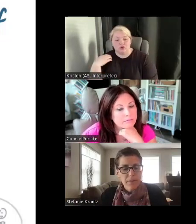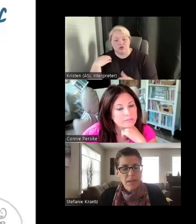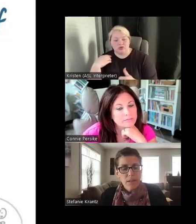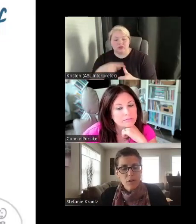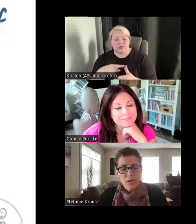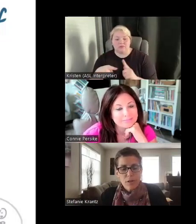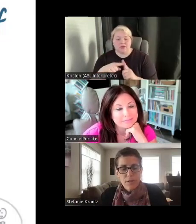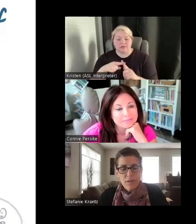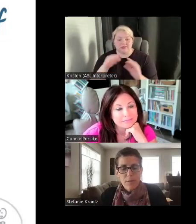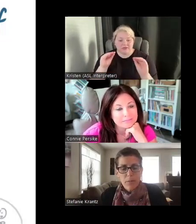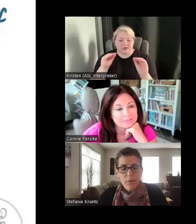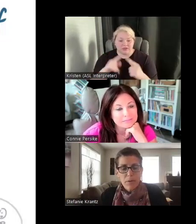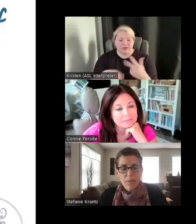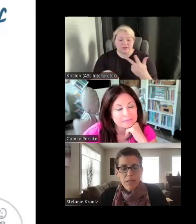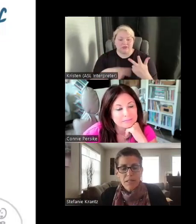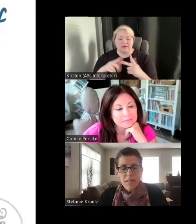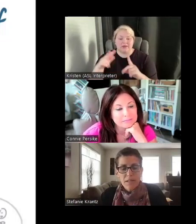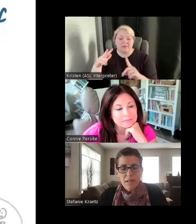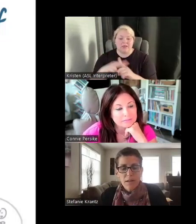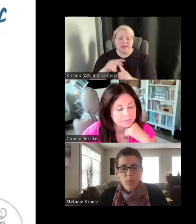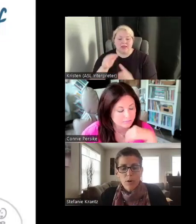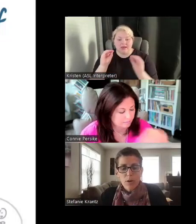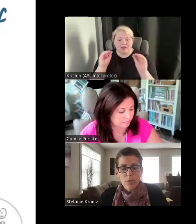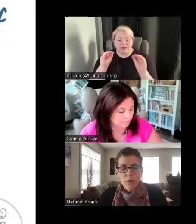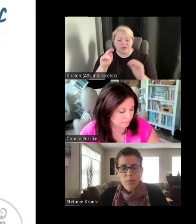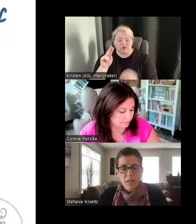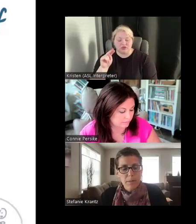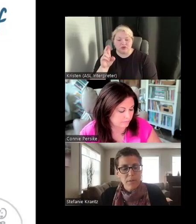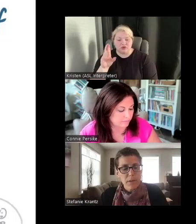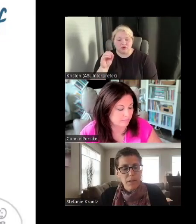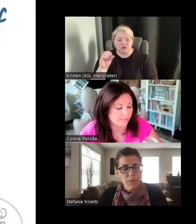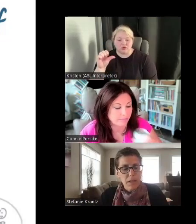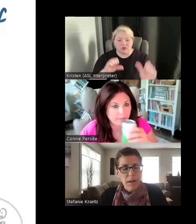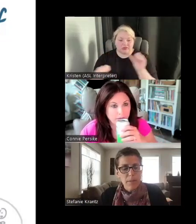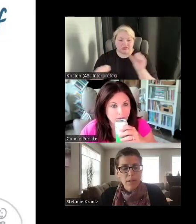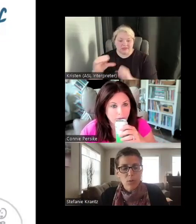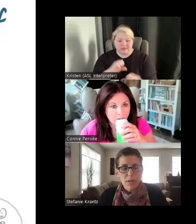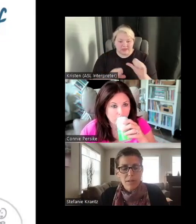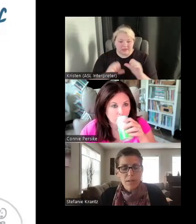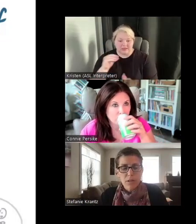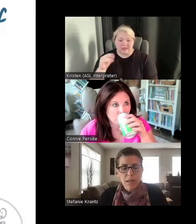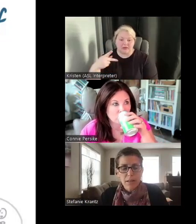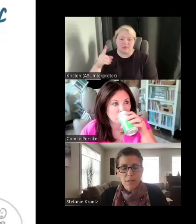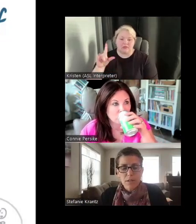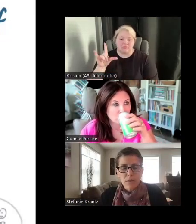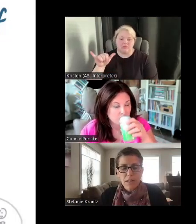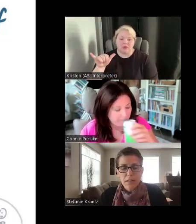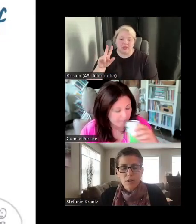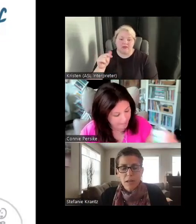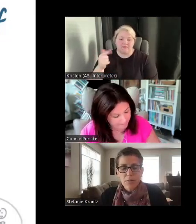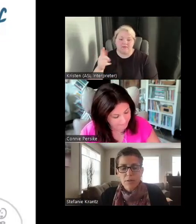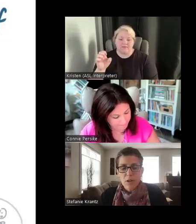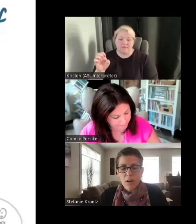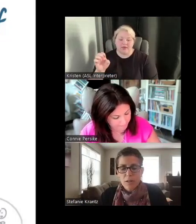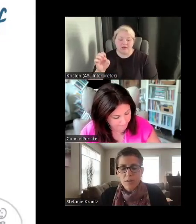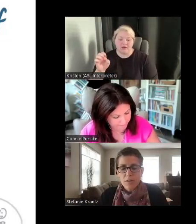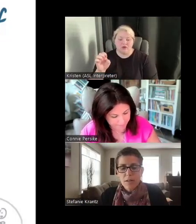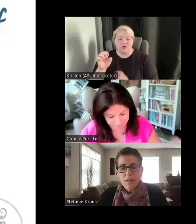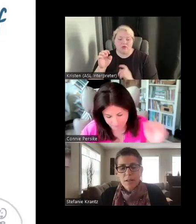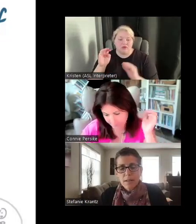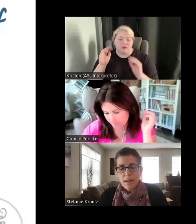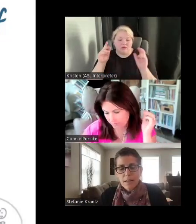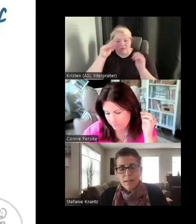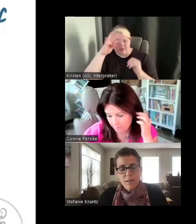theory. She served as a member of the multi-state work group to help develop the Common Core Essential Elements for English Language